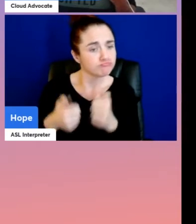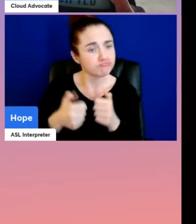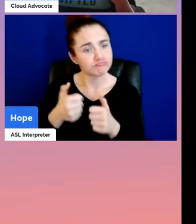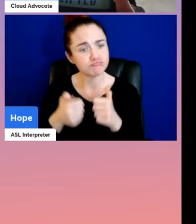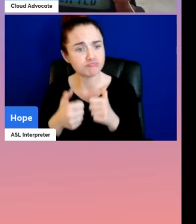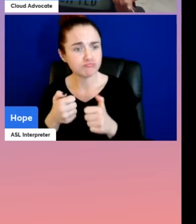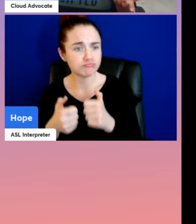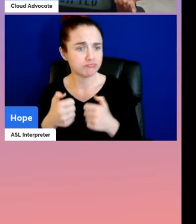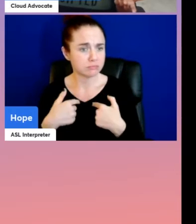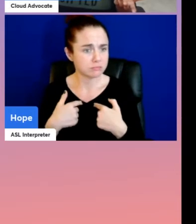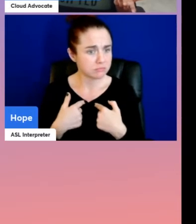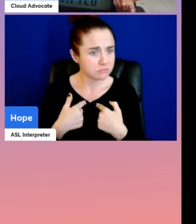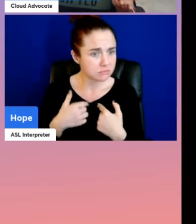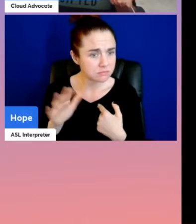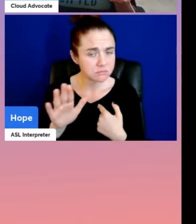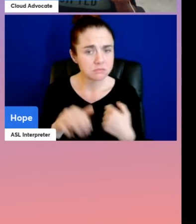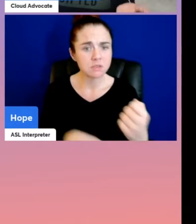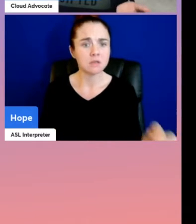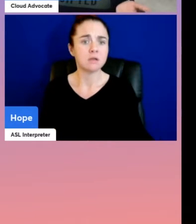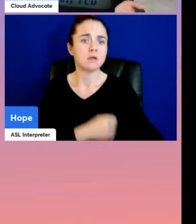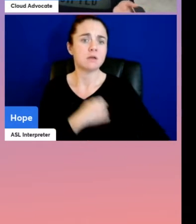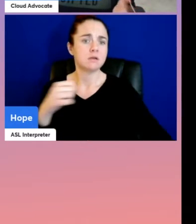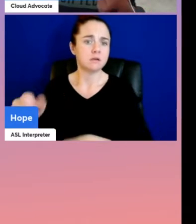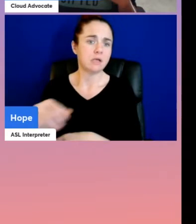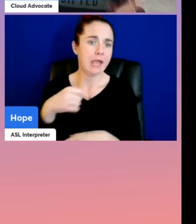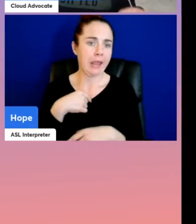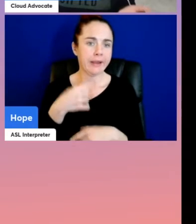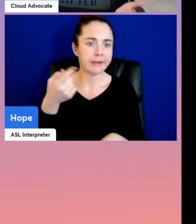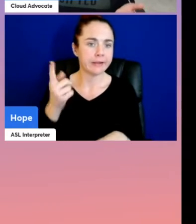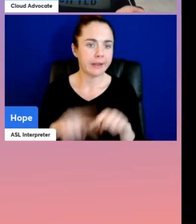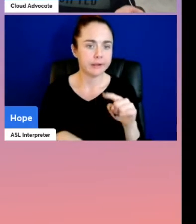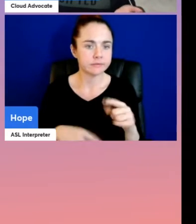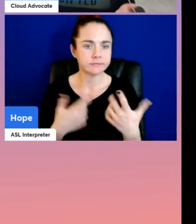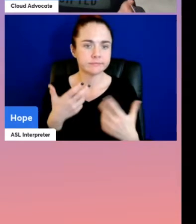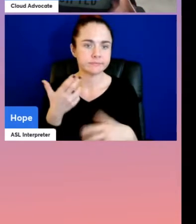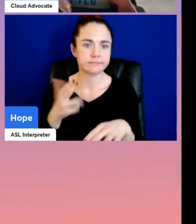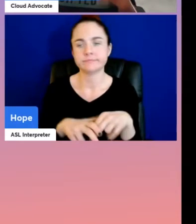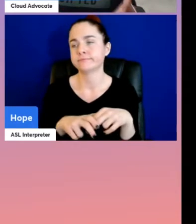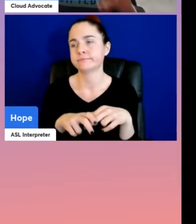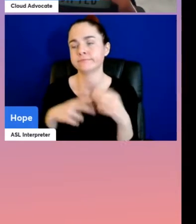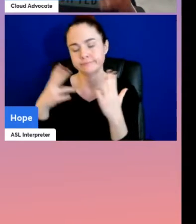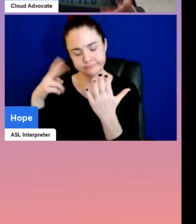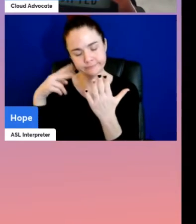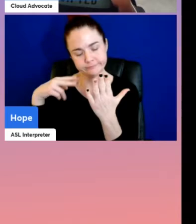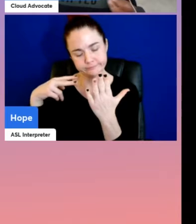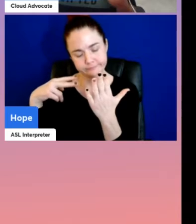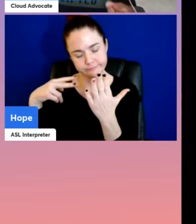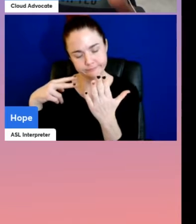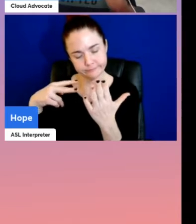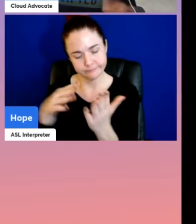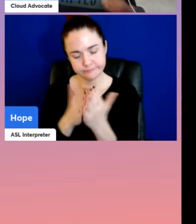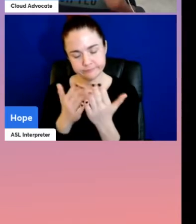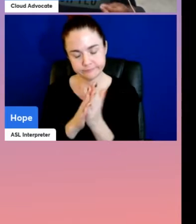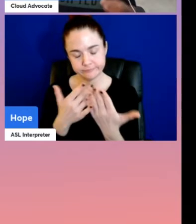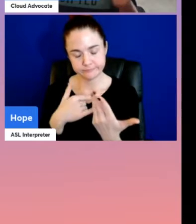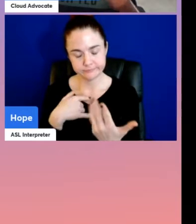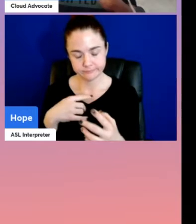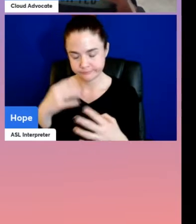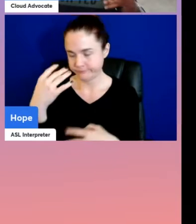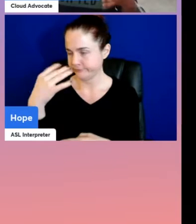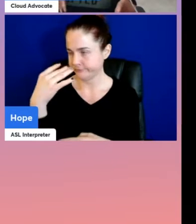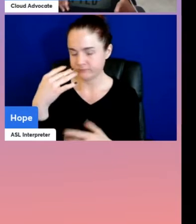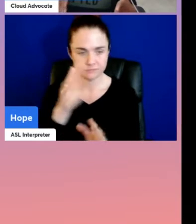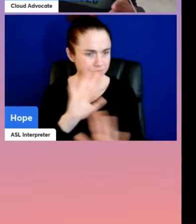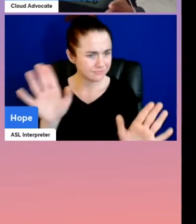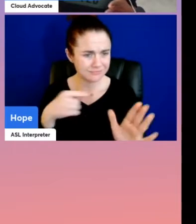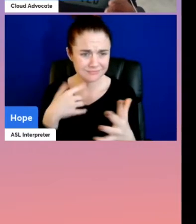and I'm someone where I can't just sit there and read like tech books and stuff like that. Like I need something to keep me engaged and